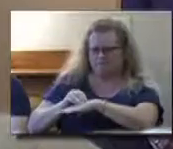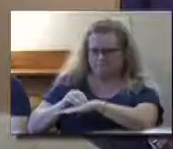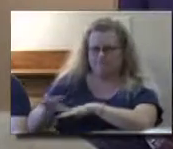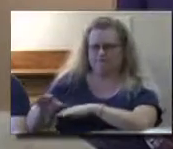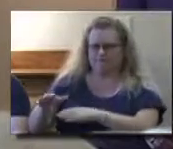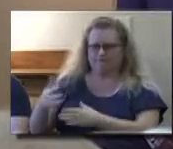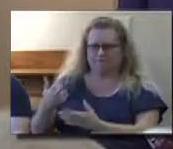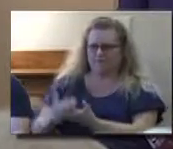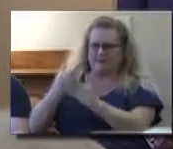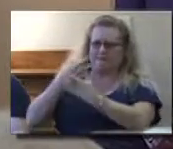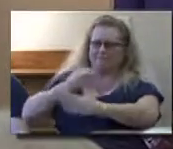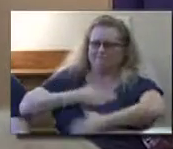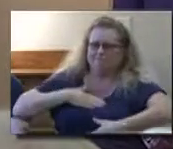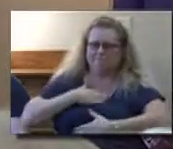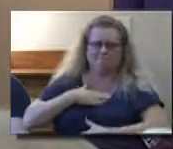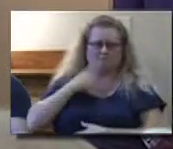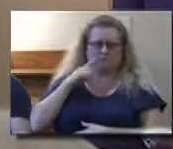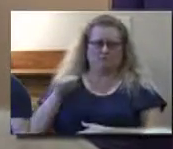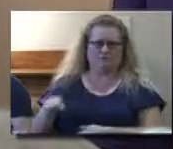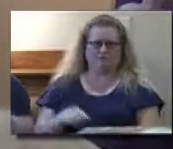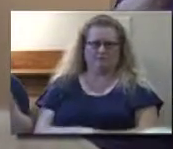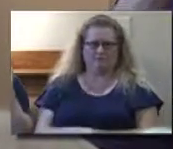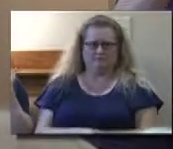purposes. Thank you, Jean.